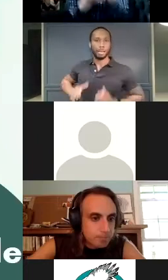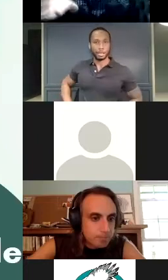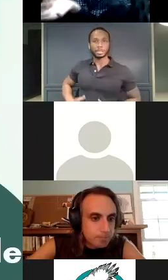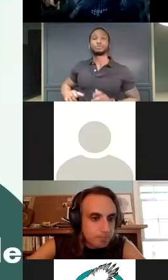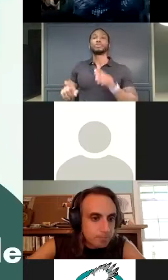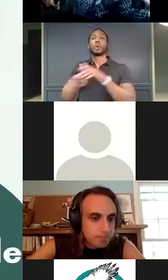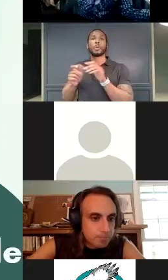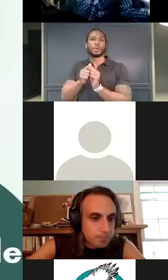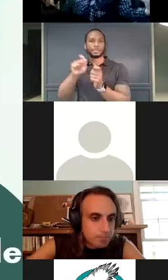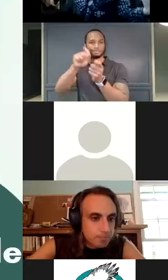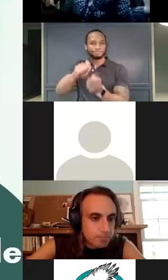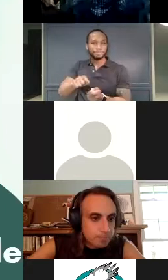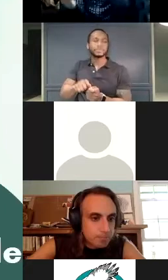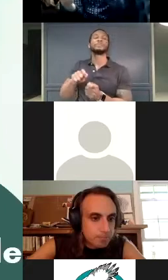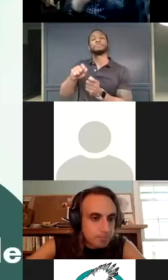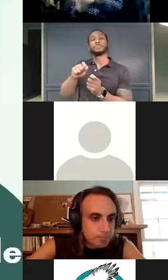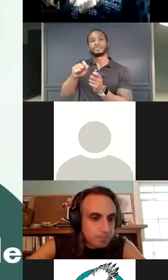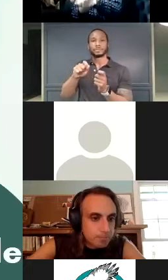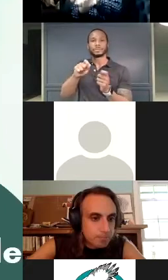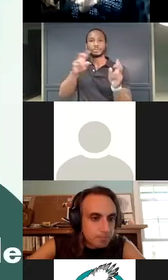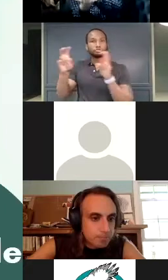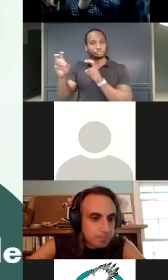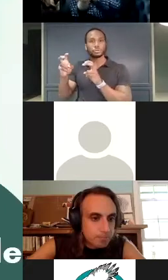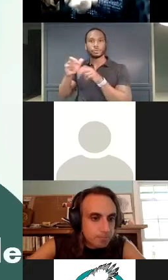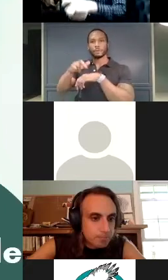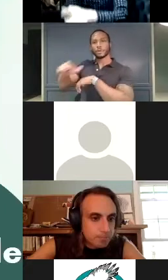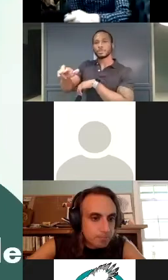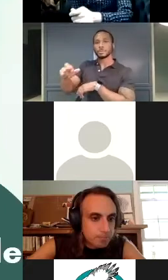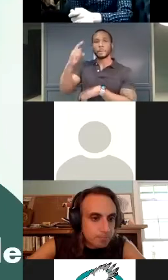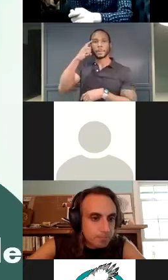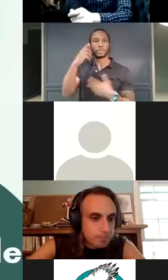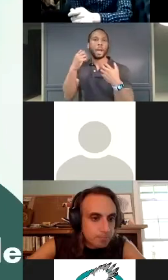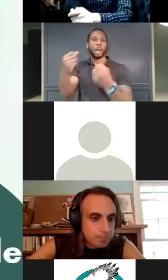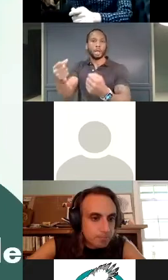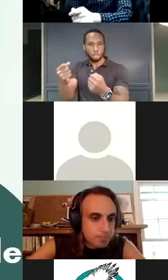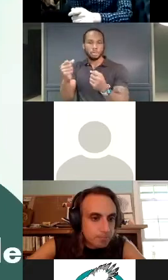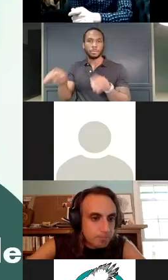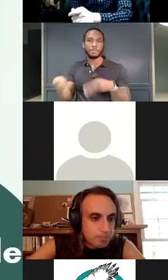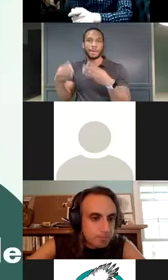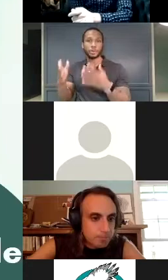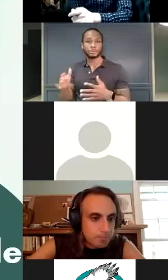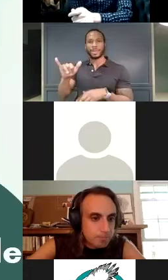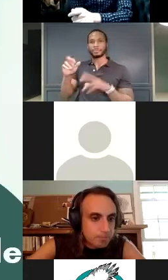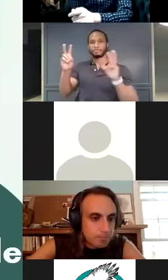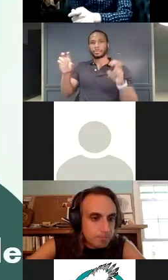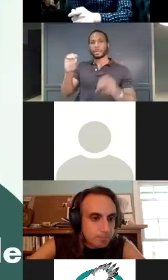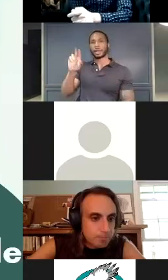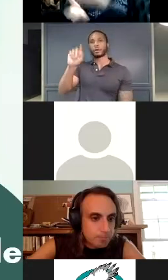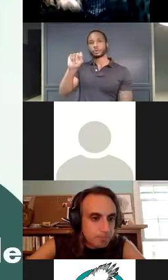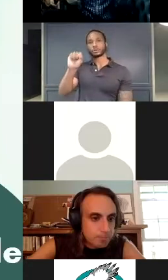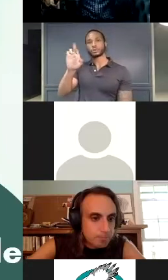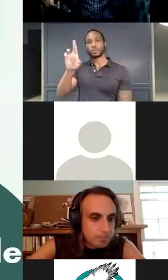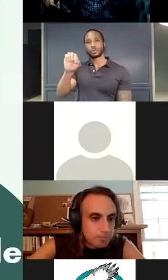issues to mental health providers, right? And I'm using this term outsource to mean, like, I feel like there's